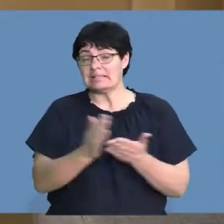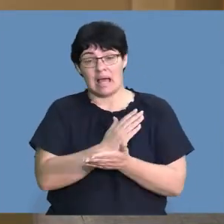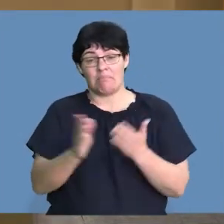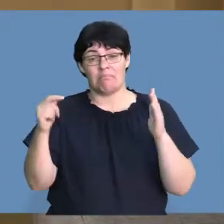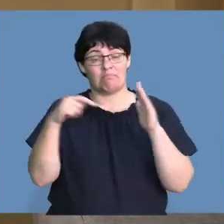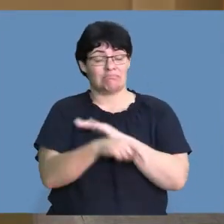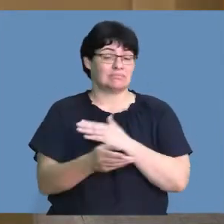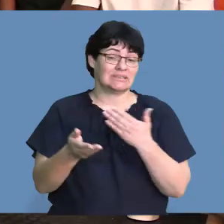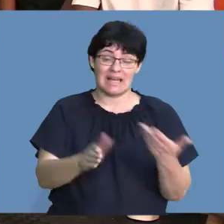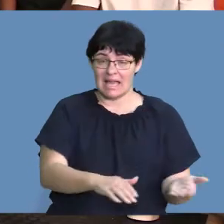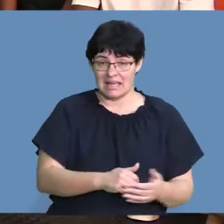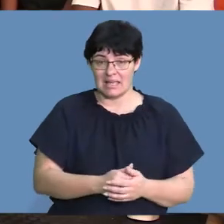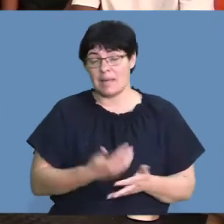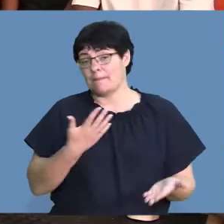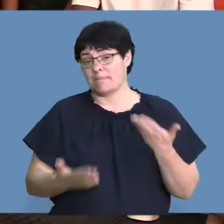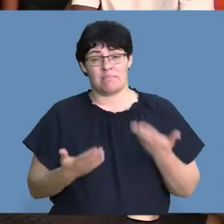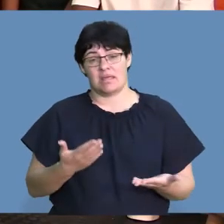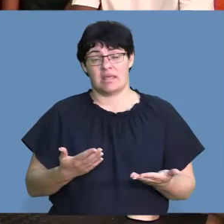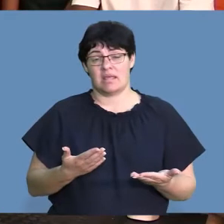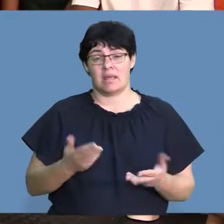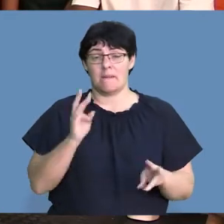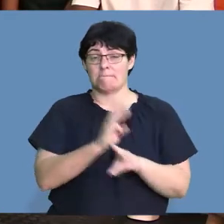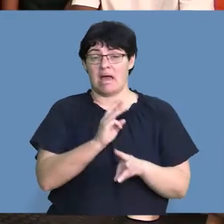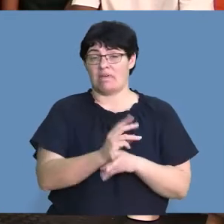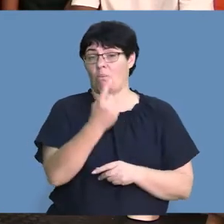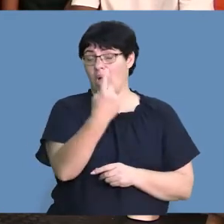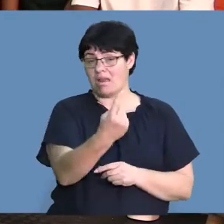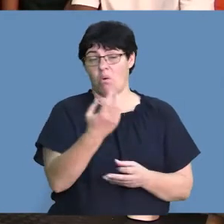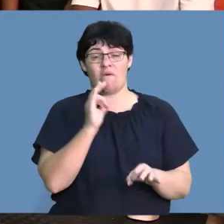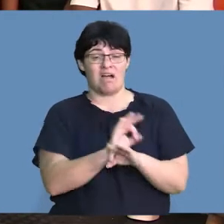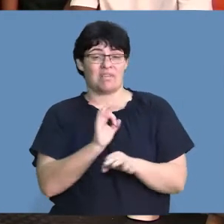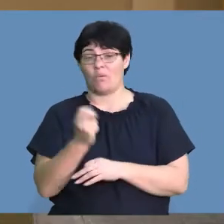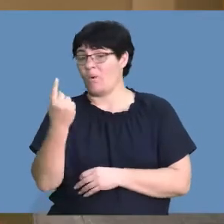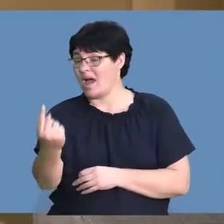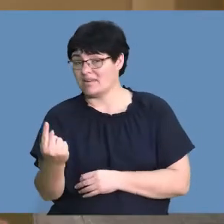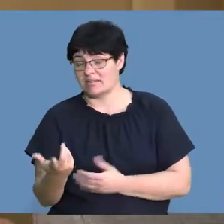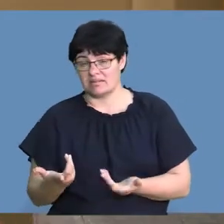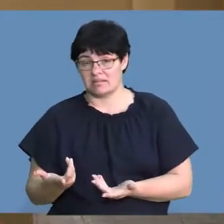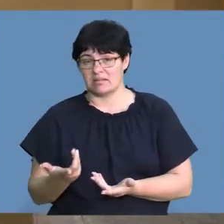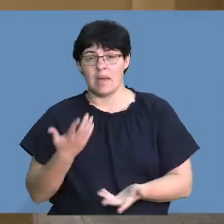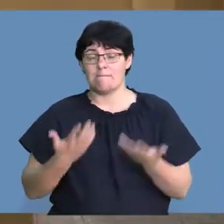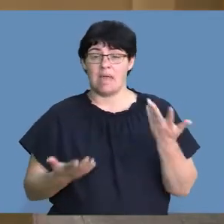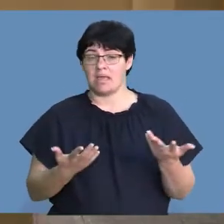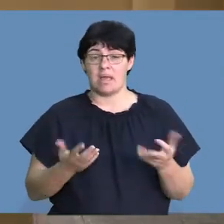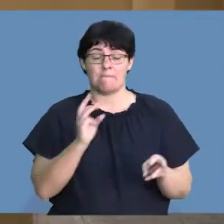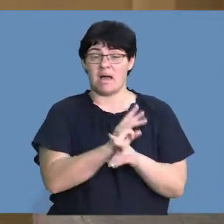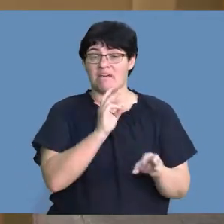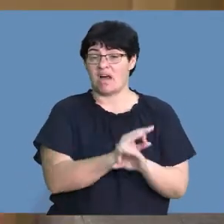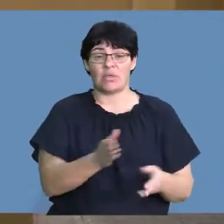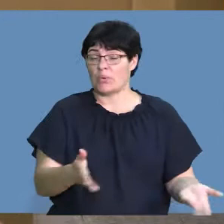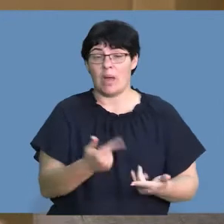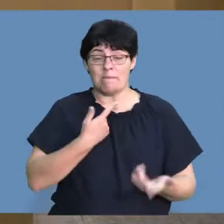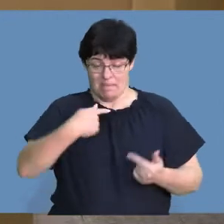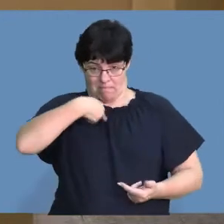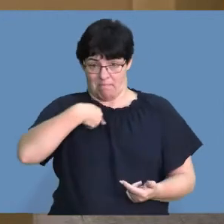lost a parent. We may be in a single parent home. Maybe it's a child-headed home. Maybe you're